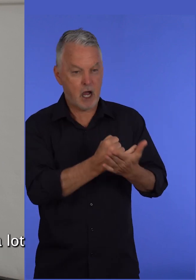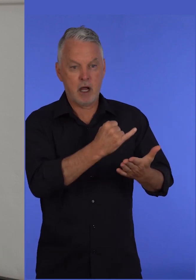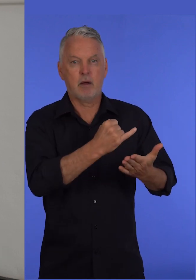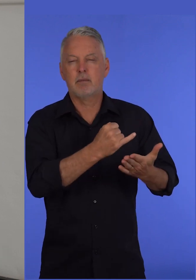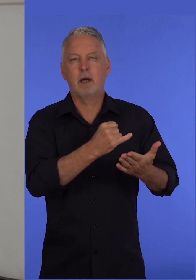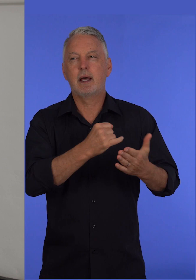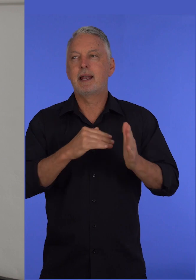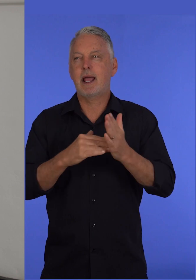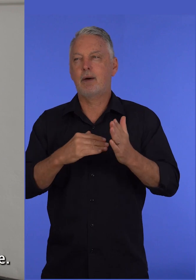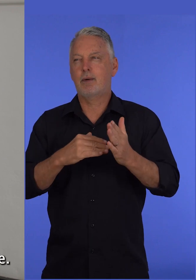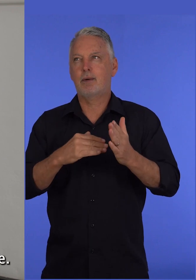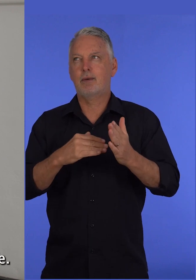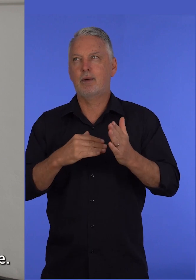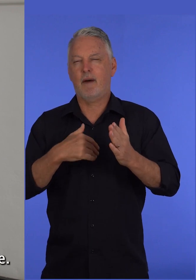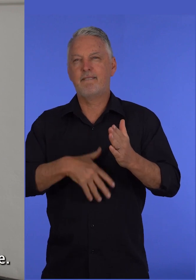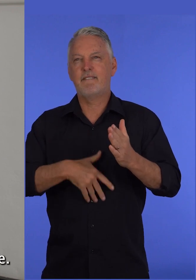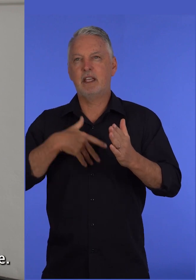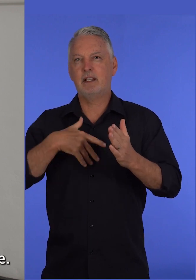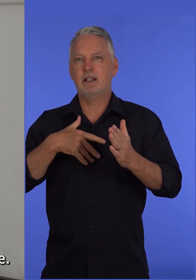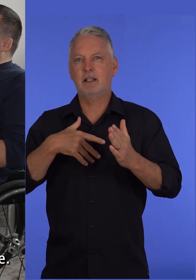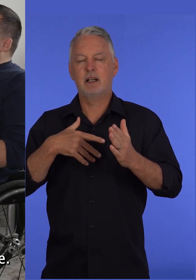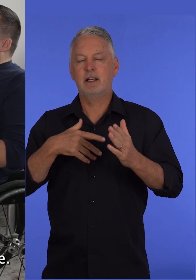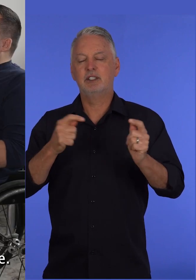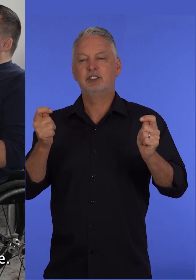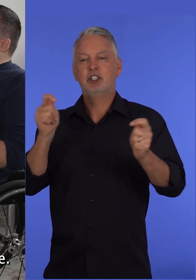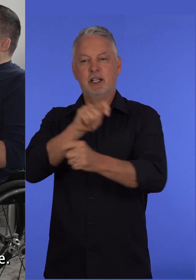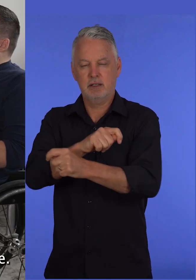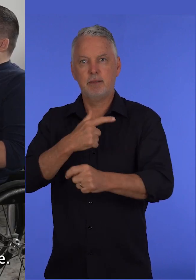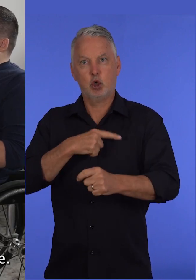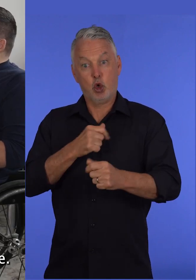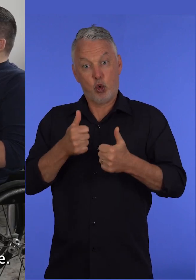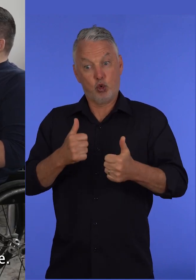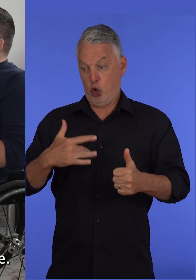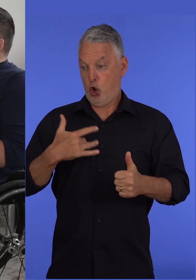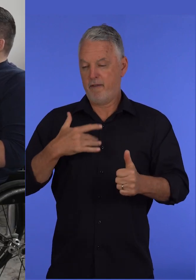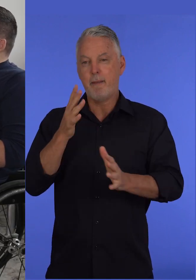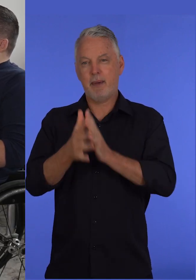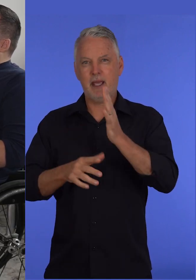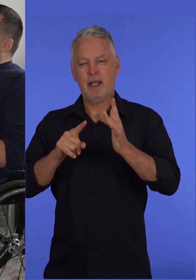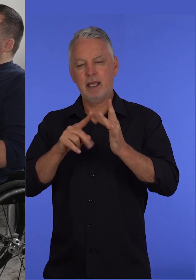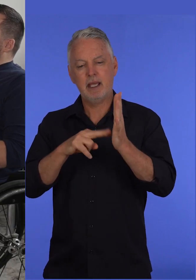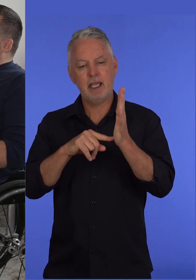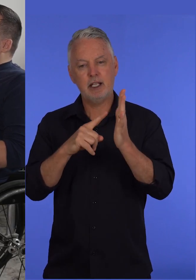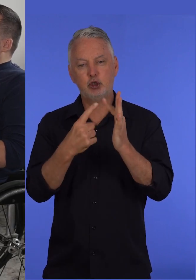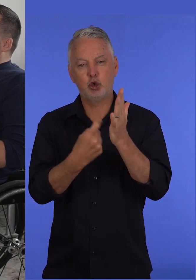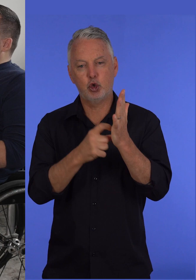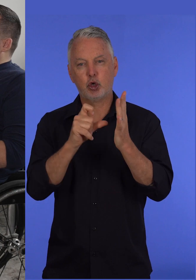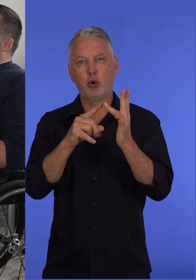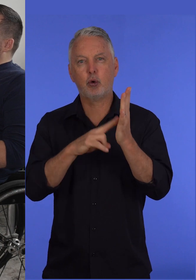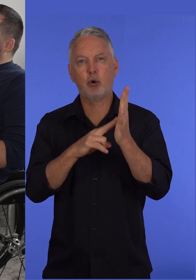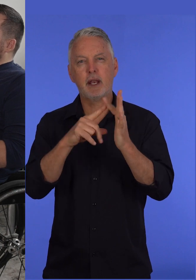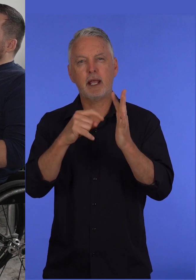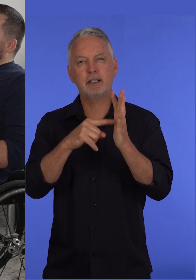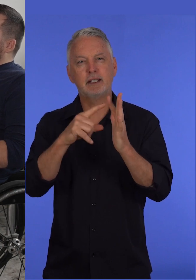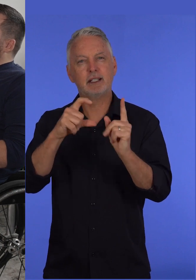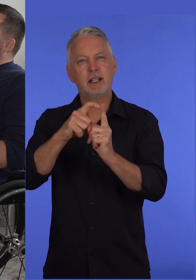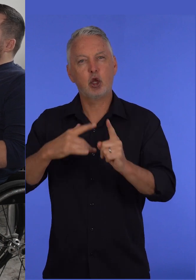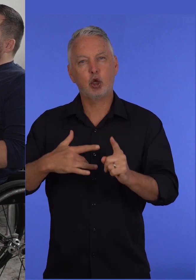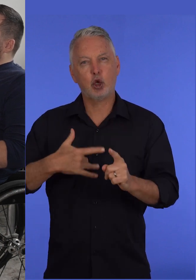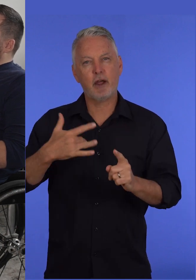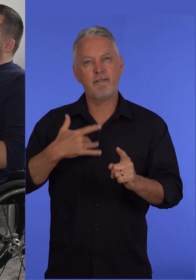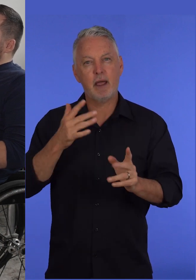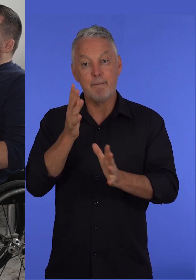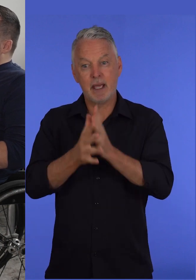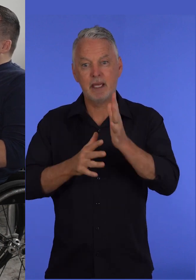around that. But we know that a good life is an interconnected life. We know that people